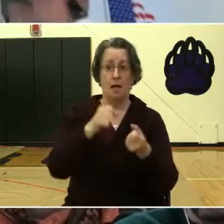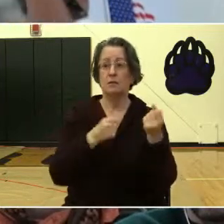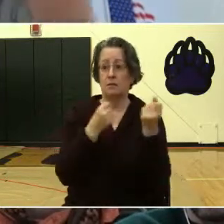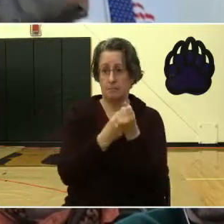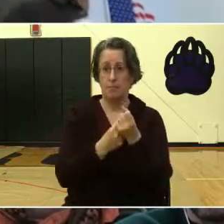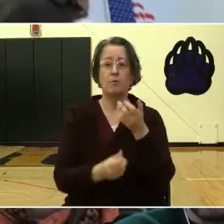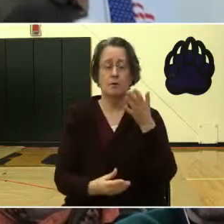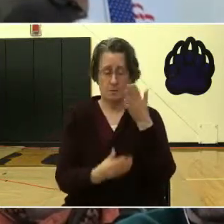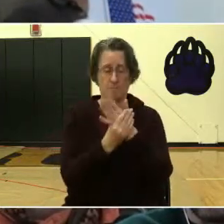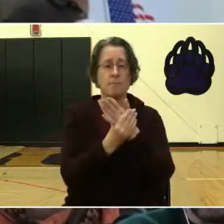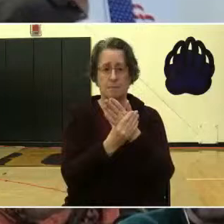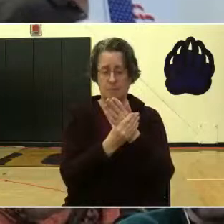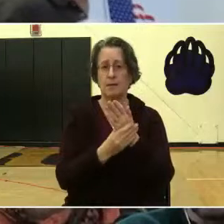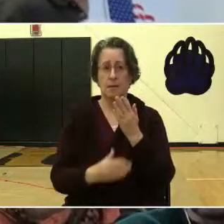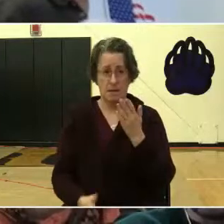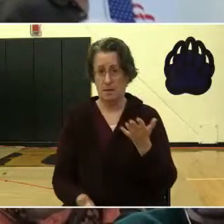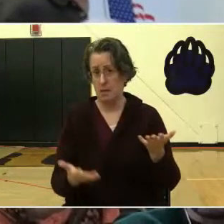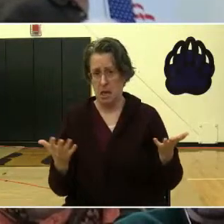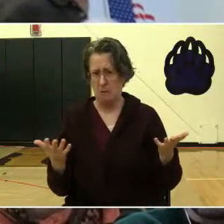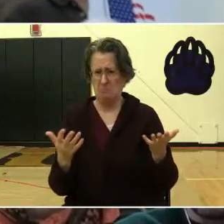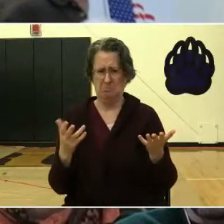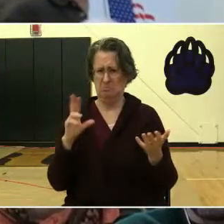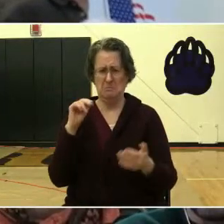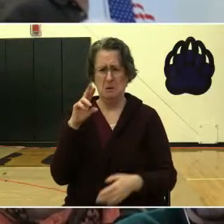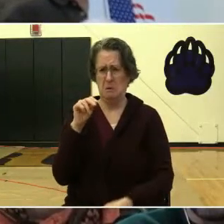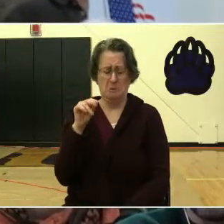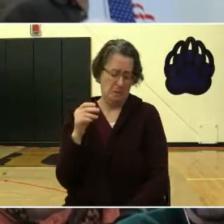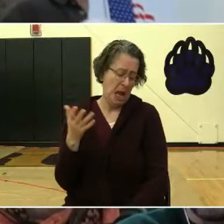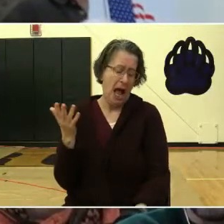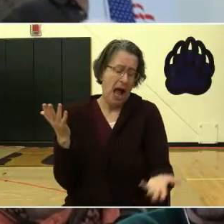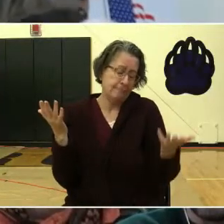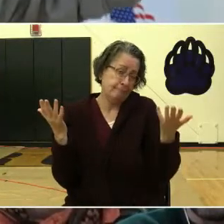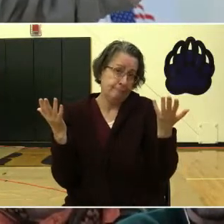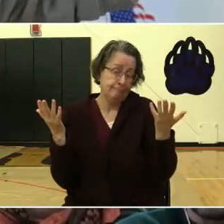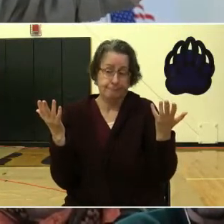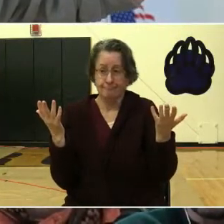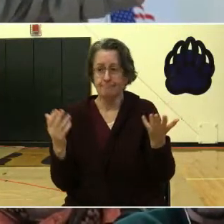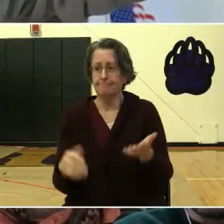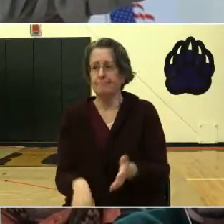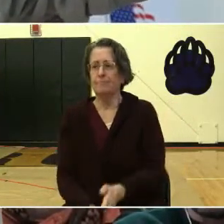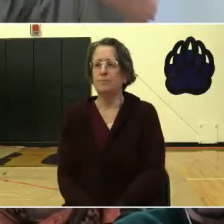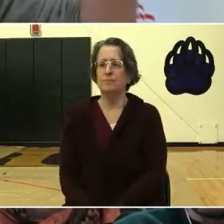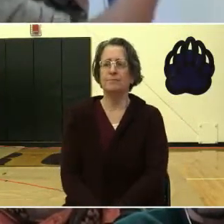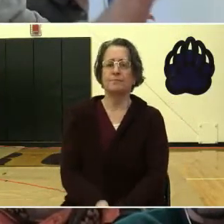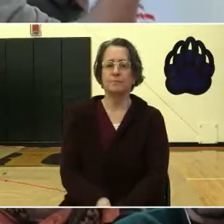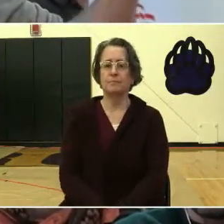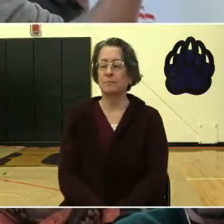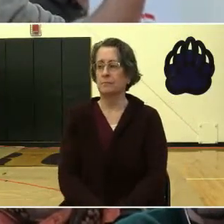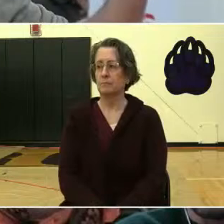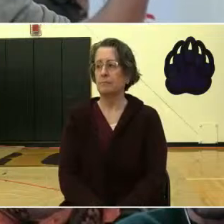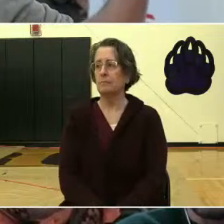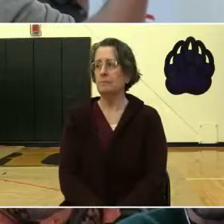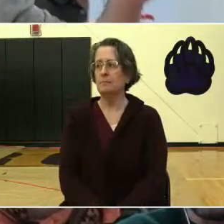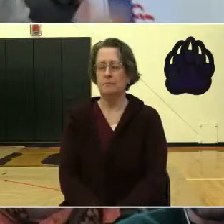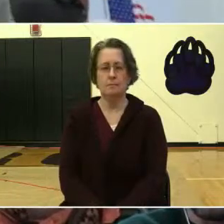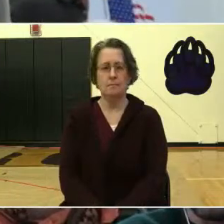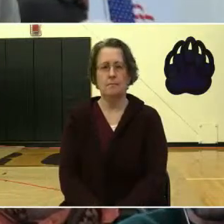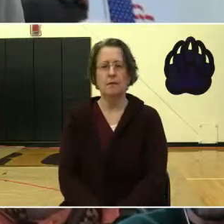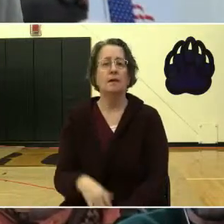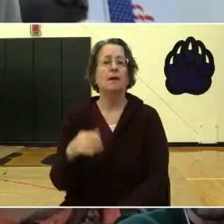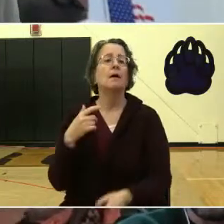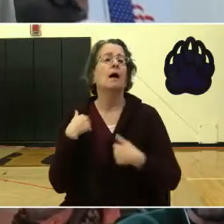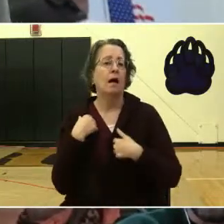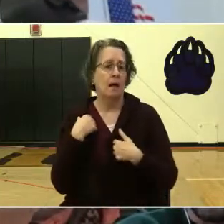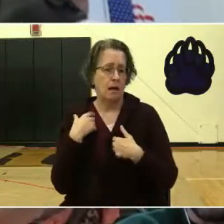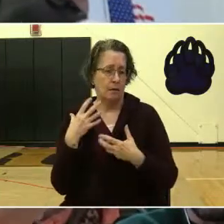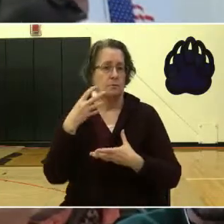speaking as someone I don't know someone who in years past on the energy